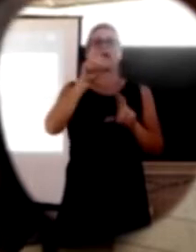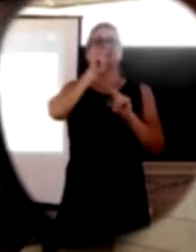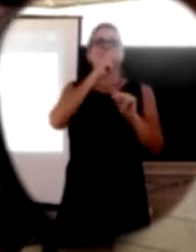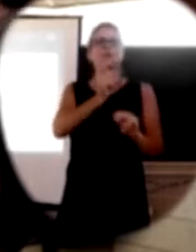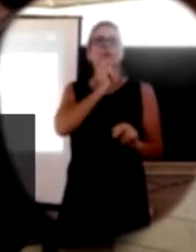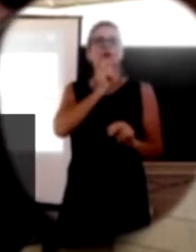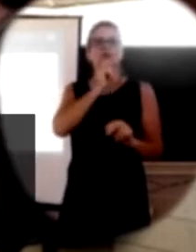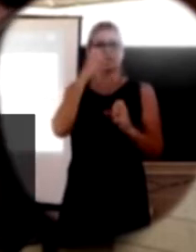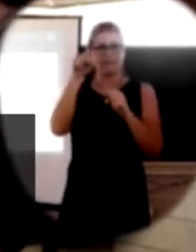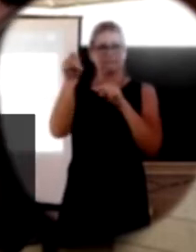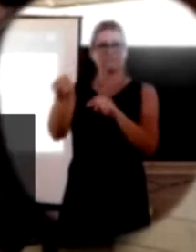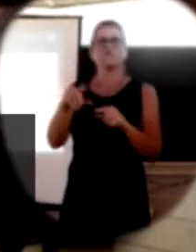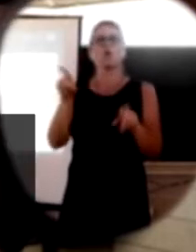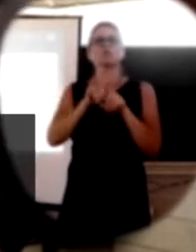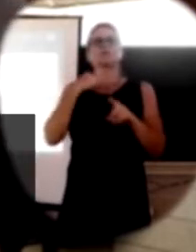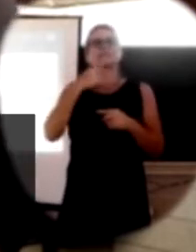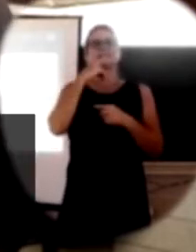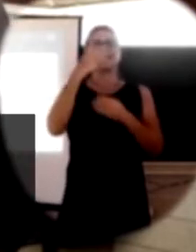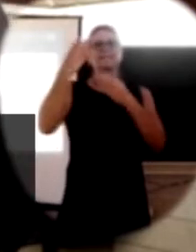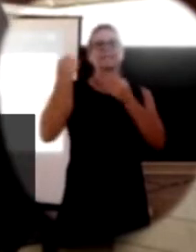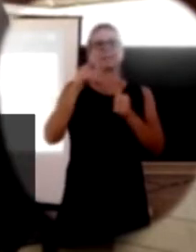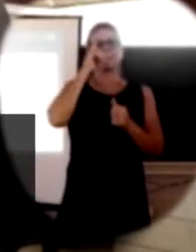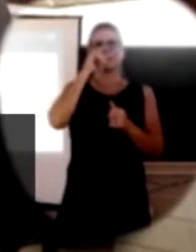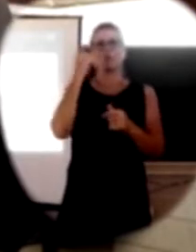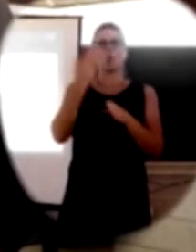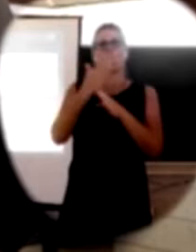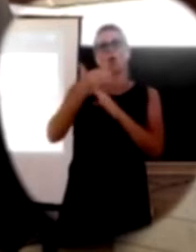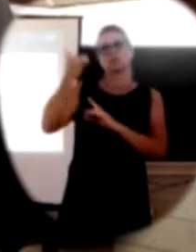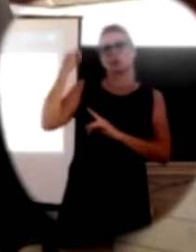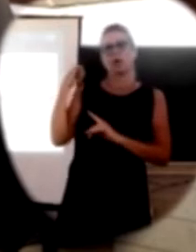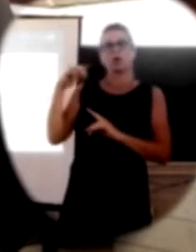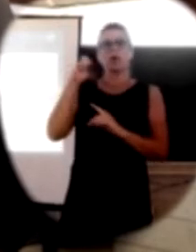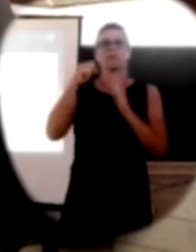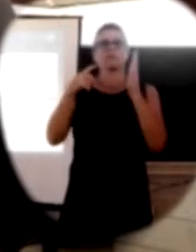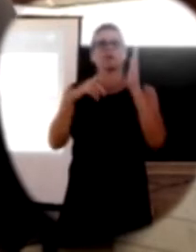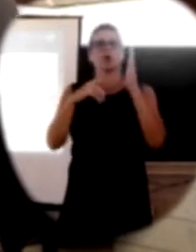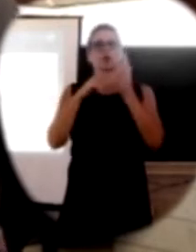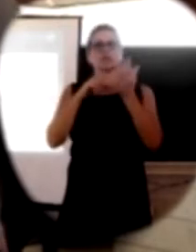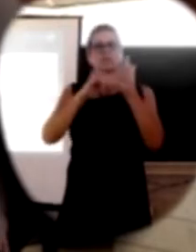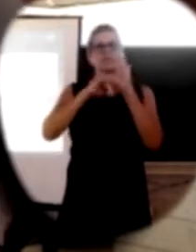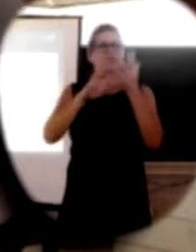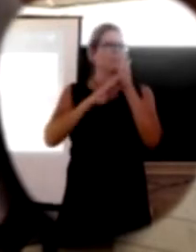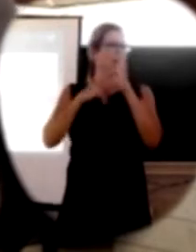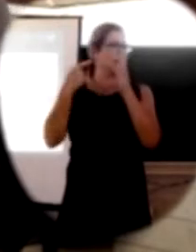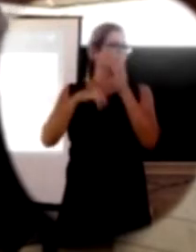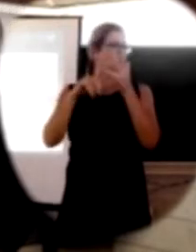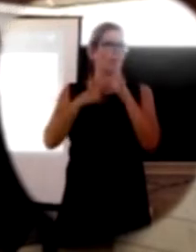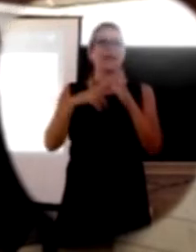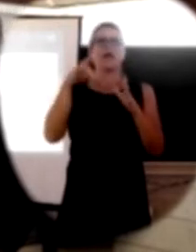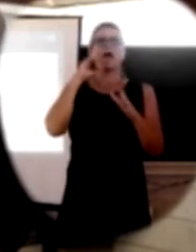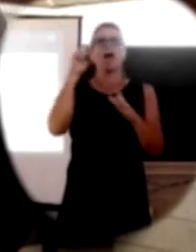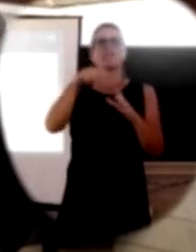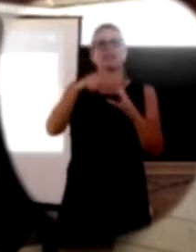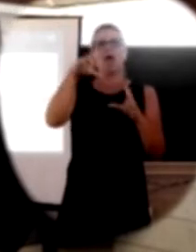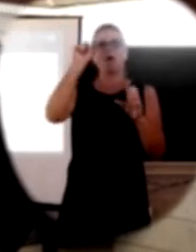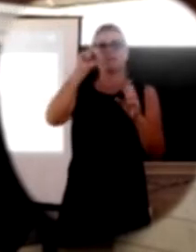staff. I also want to mention some of our schedulers working behind the scenes, Tui and Samaya, and social work and psychology that